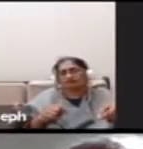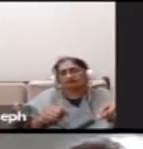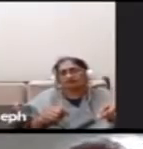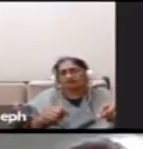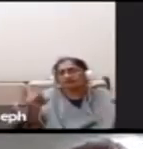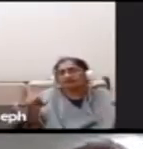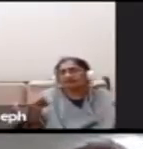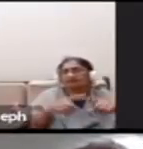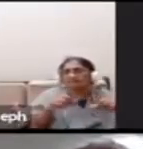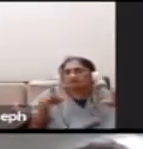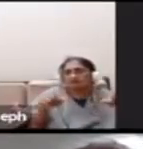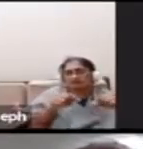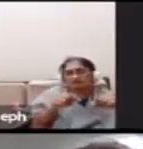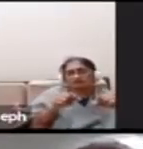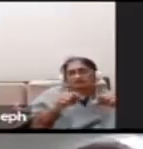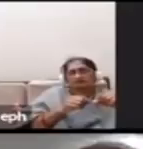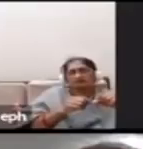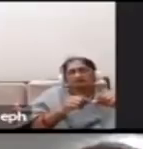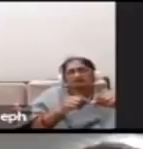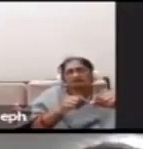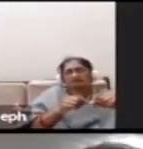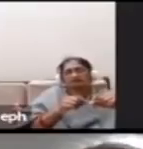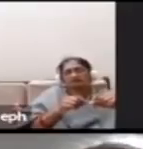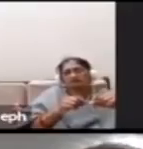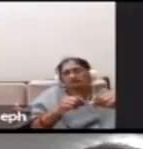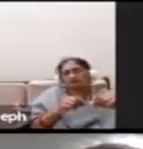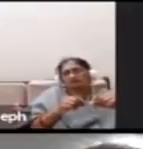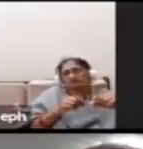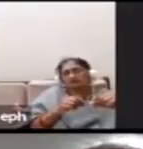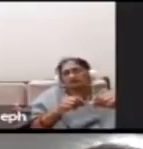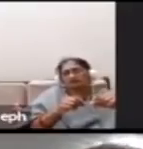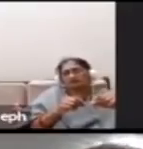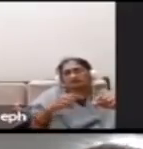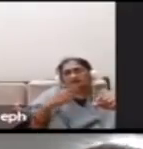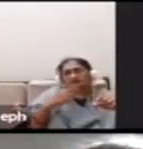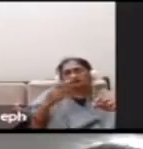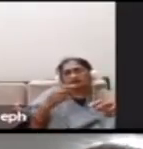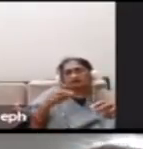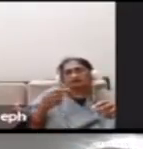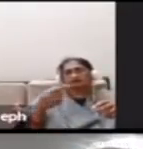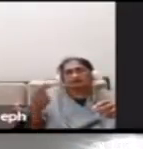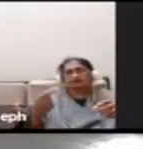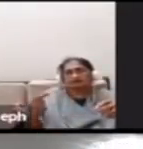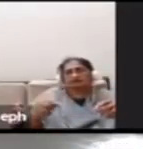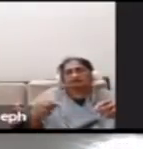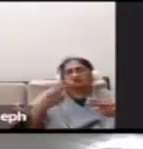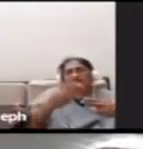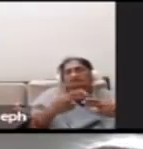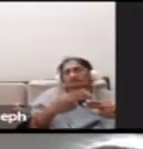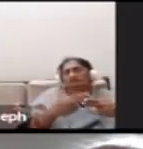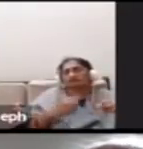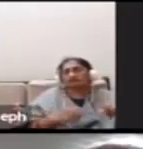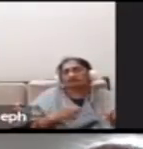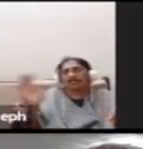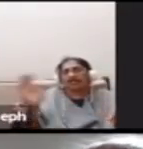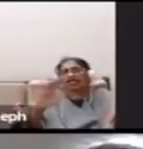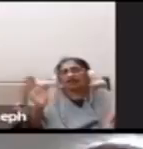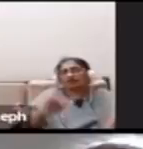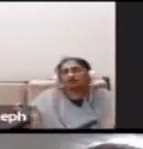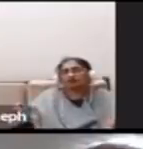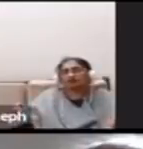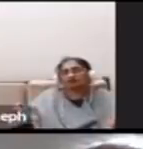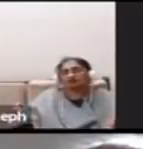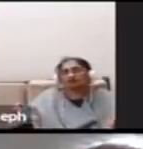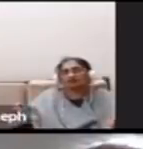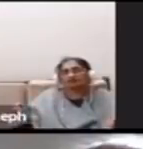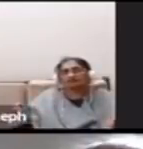can just, you know, mention the artist's name and, you know, you can say hello. Is that okay, Lakshmi? Do you have